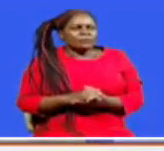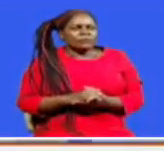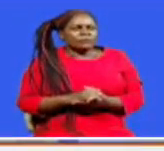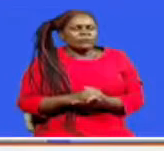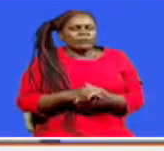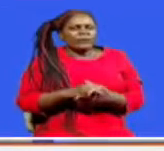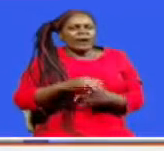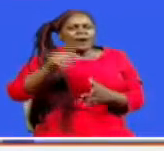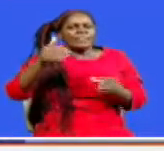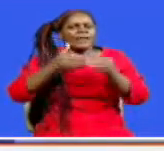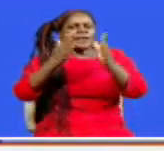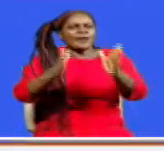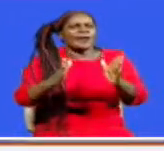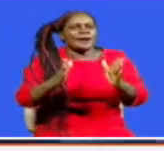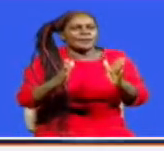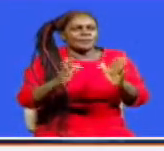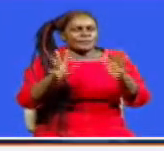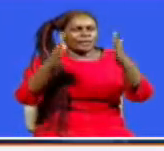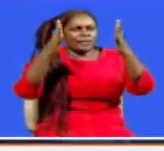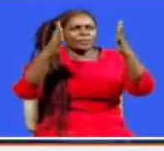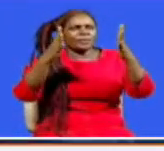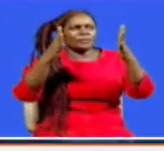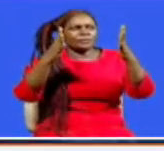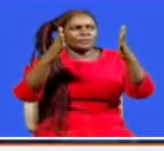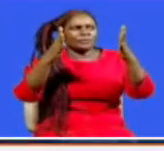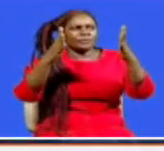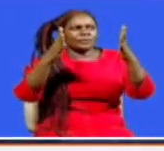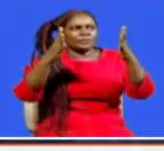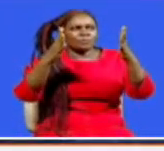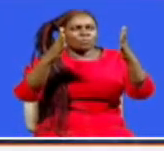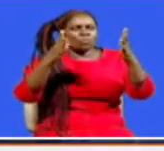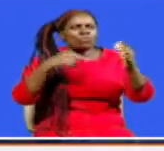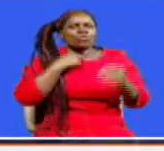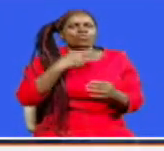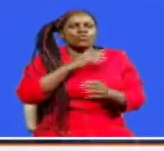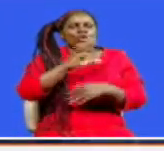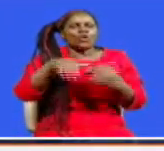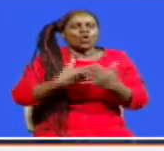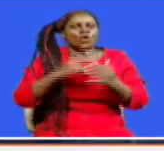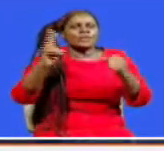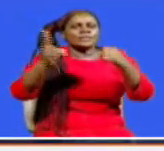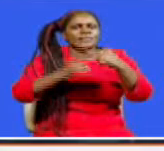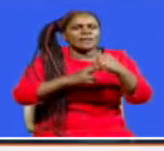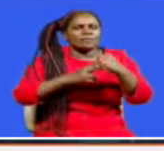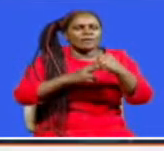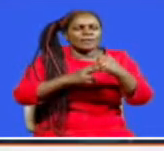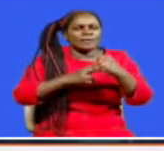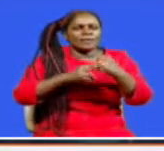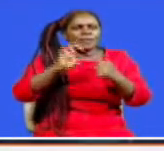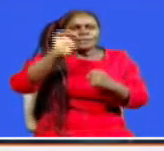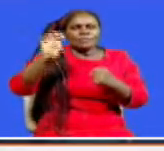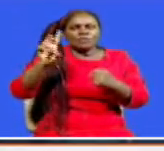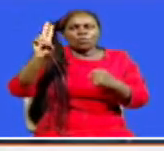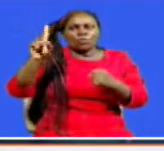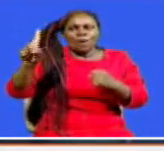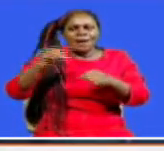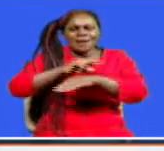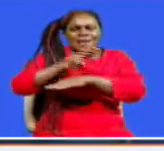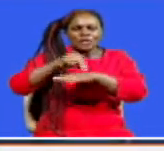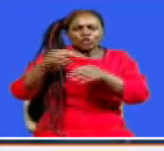among other leaders, is marked to celebrate the spirit of the union of all the seven Emirates into one nation.